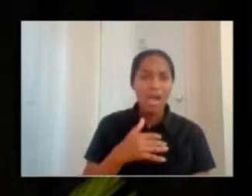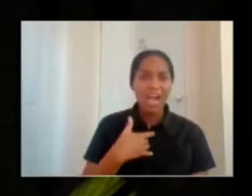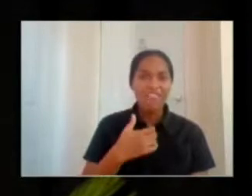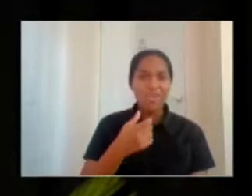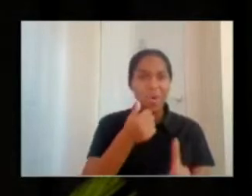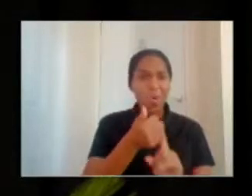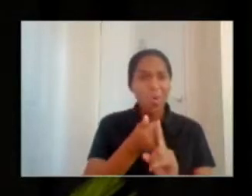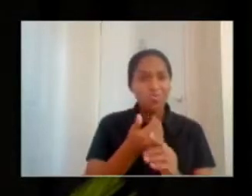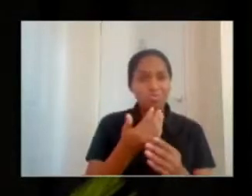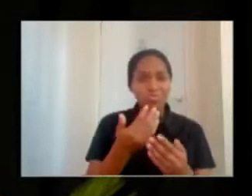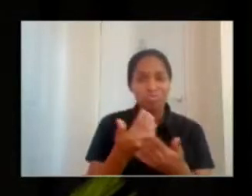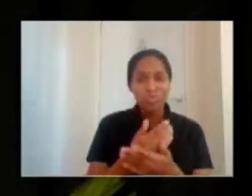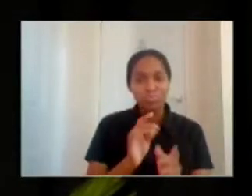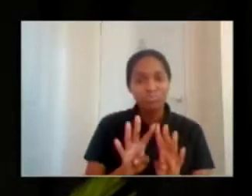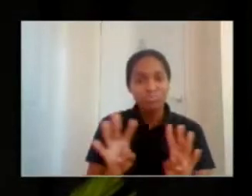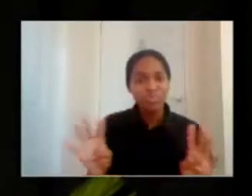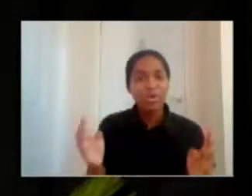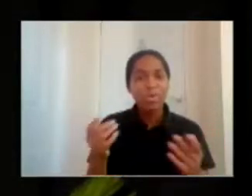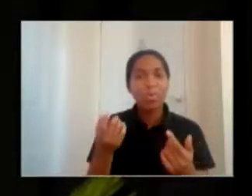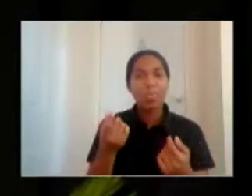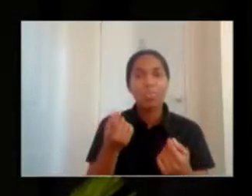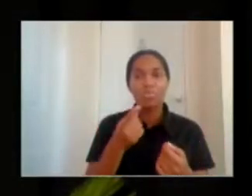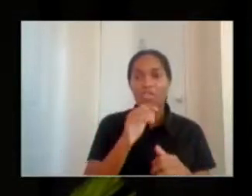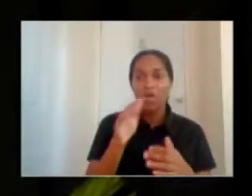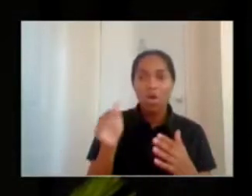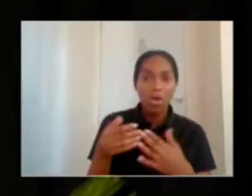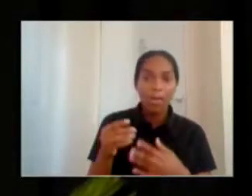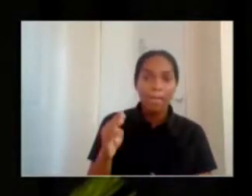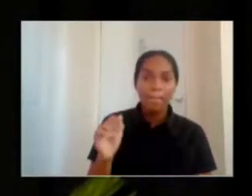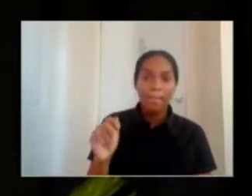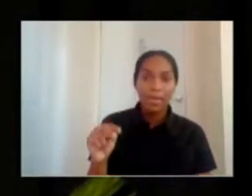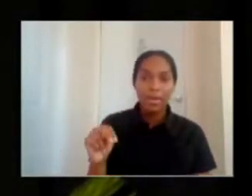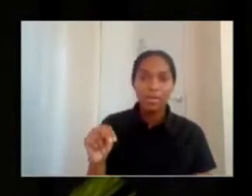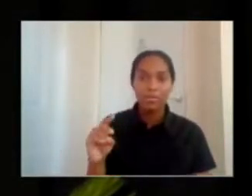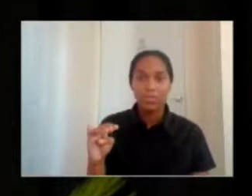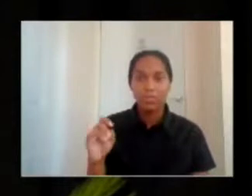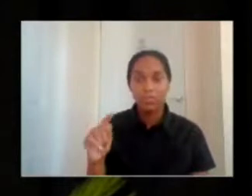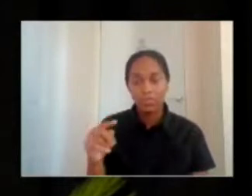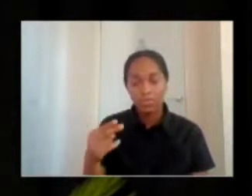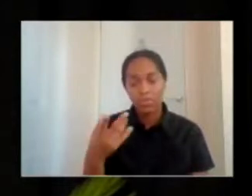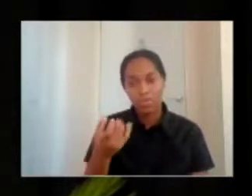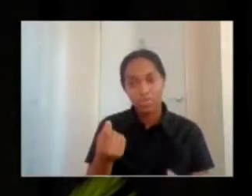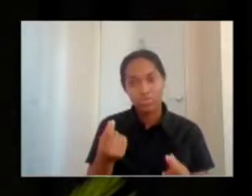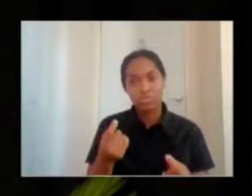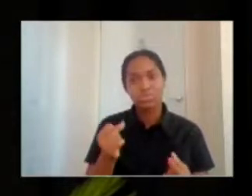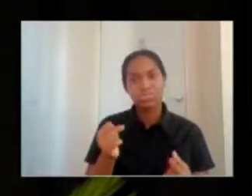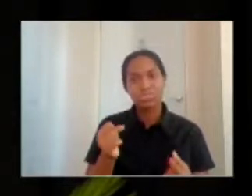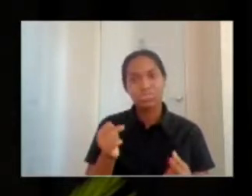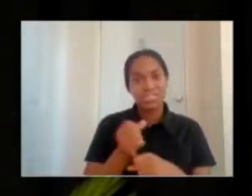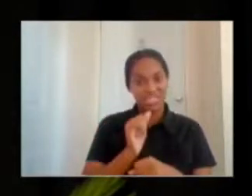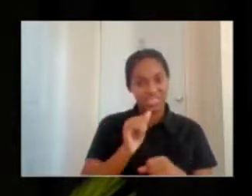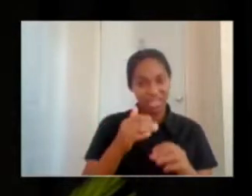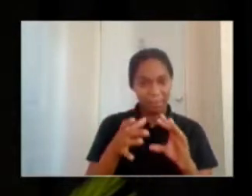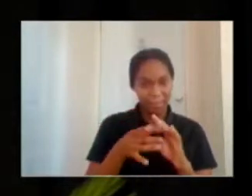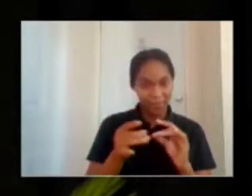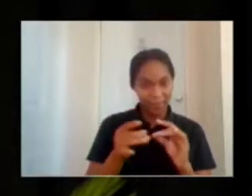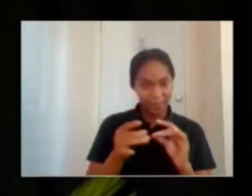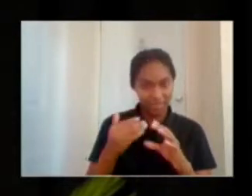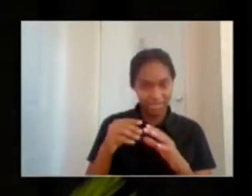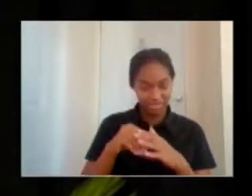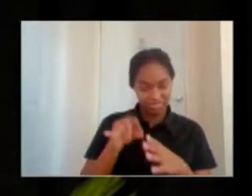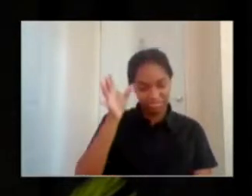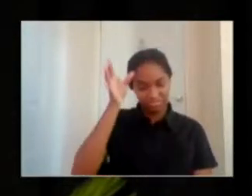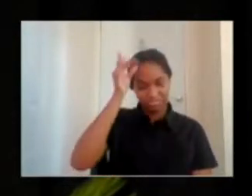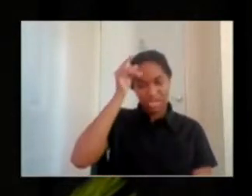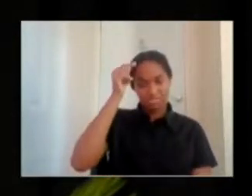to work with, so you've got all the bandwidth to do different things that you want to do. But getting that message in your mind